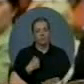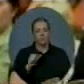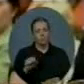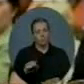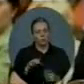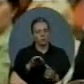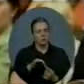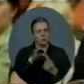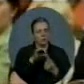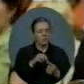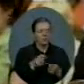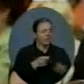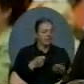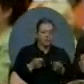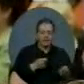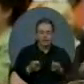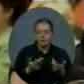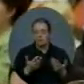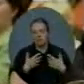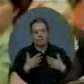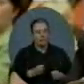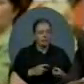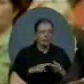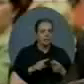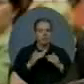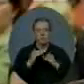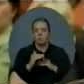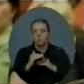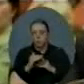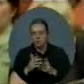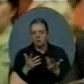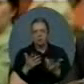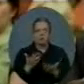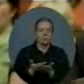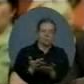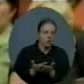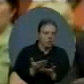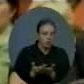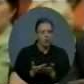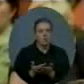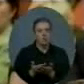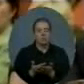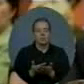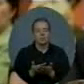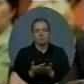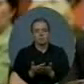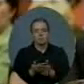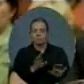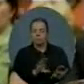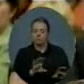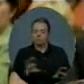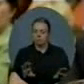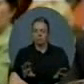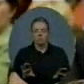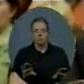on health and safety factors. Mr. Speaker, in the entire country, we rate priorities of school based on health and safety. I have set up a working